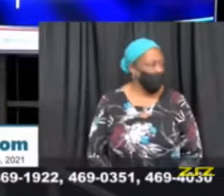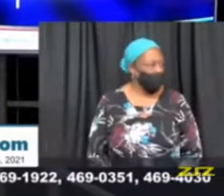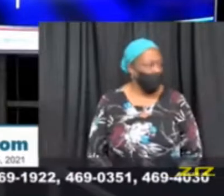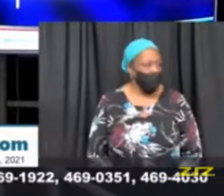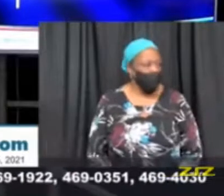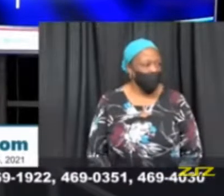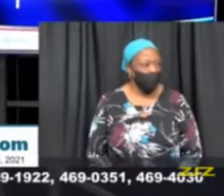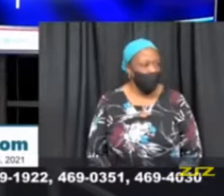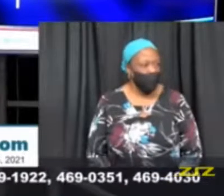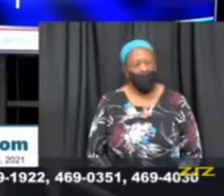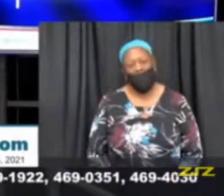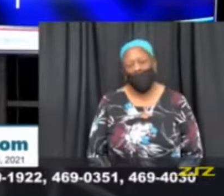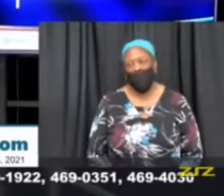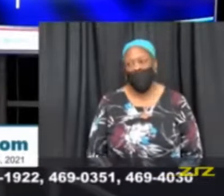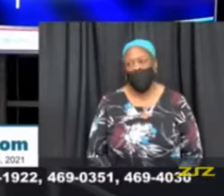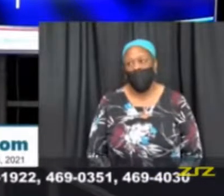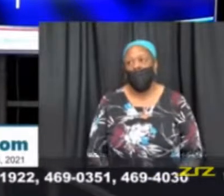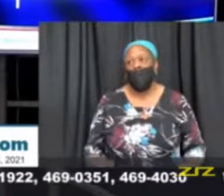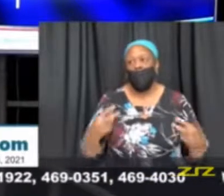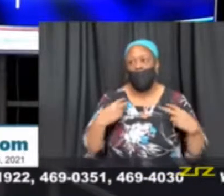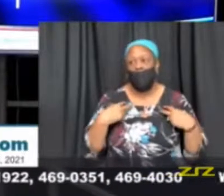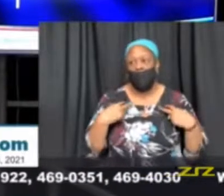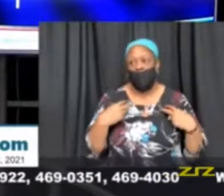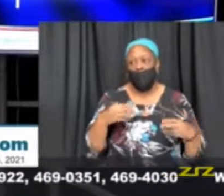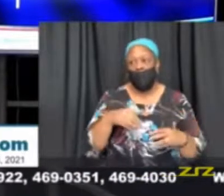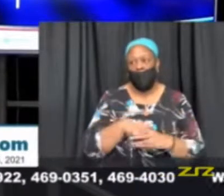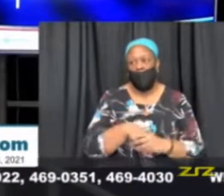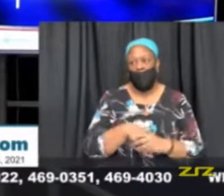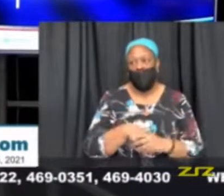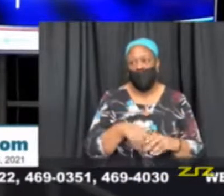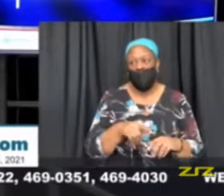Those 5 containers, would have